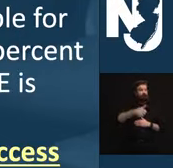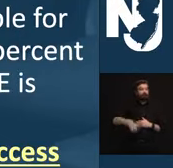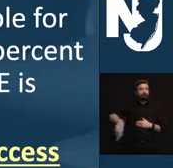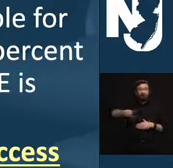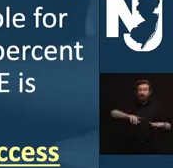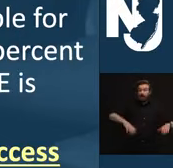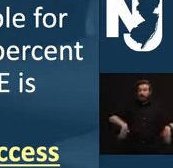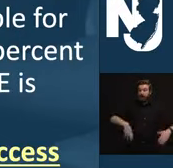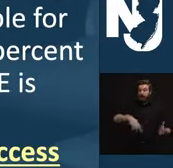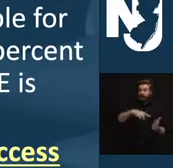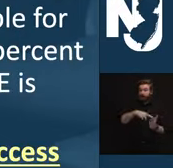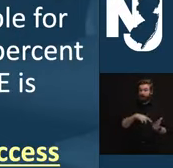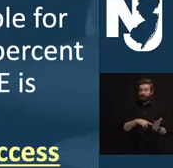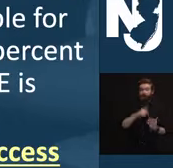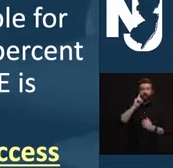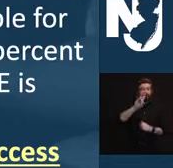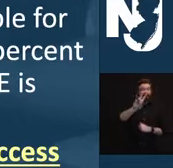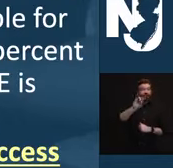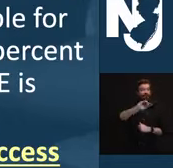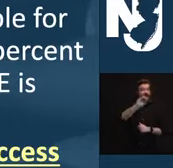you to visit that website,